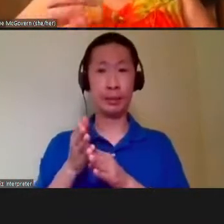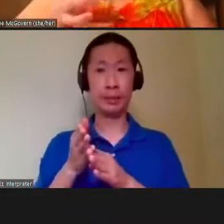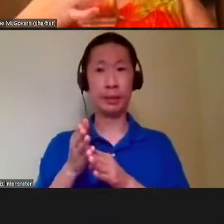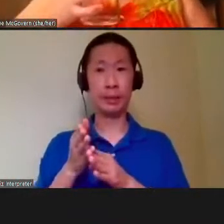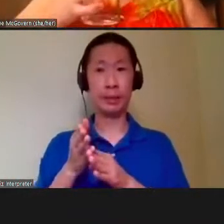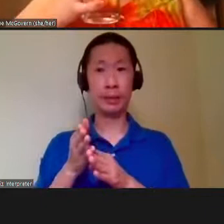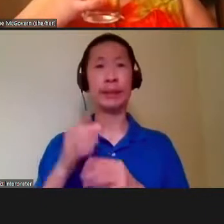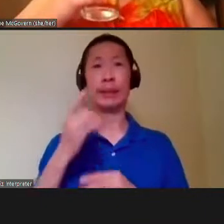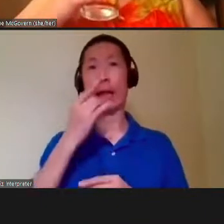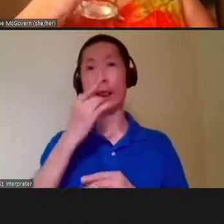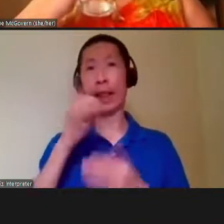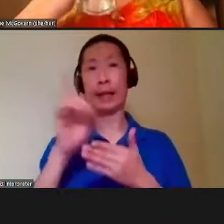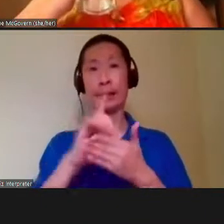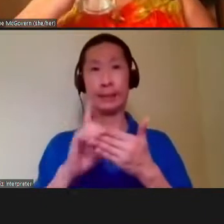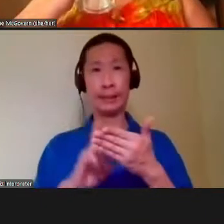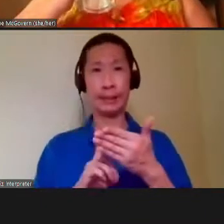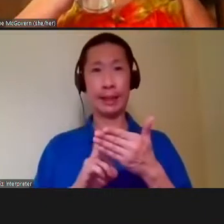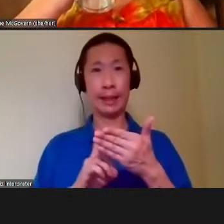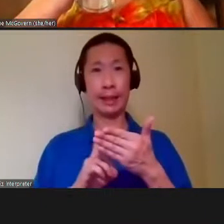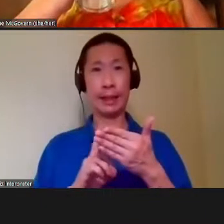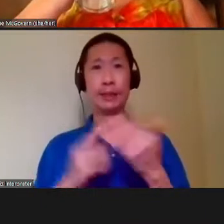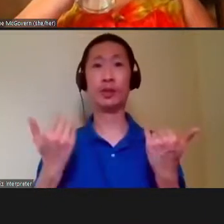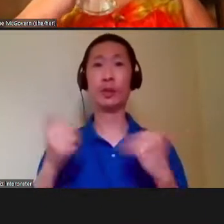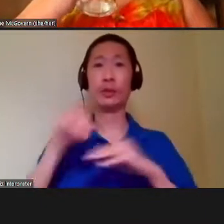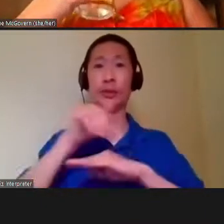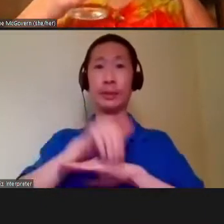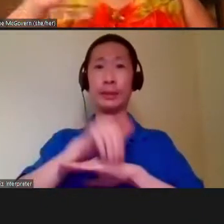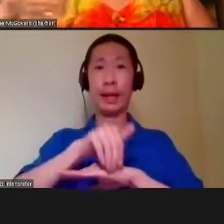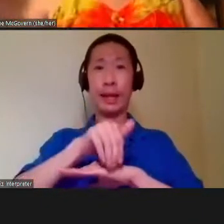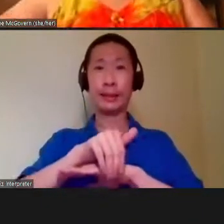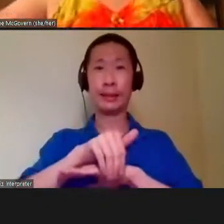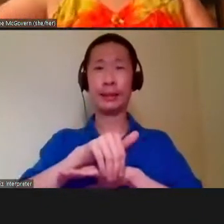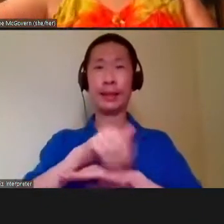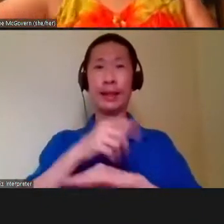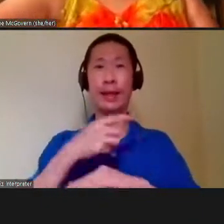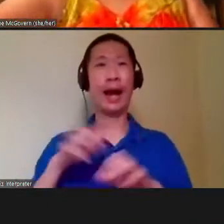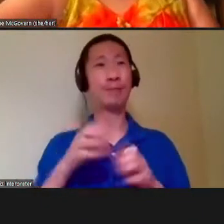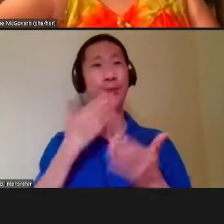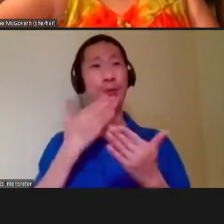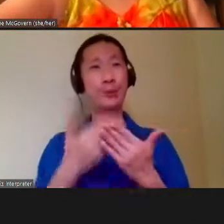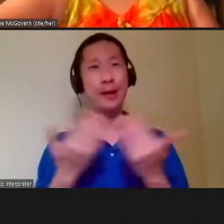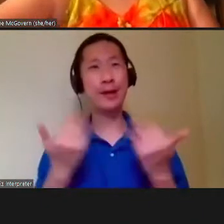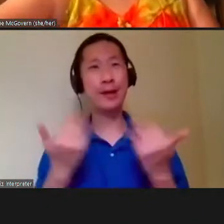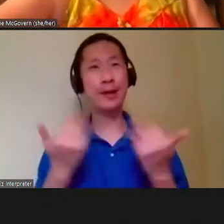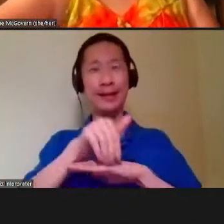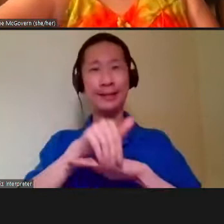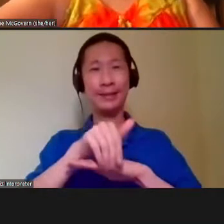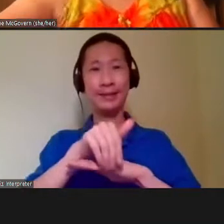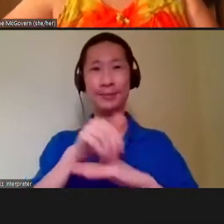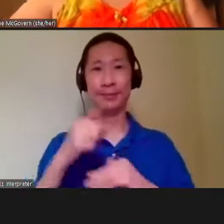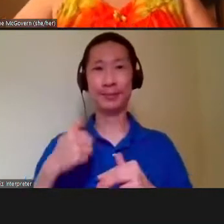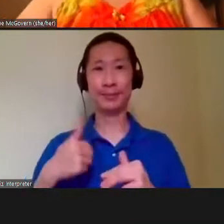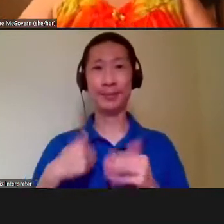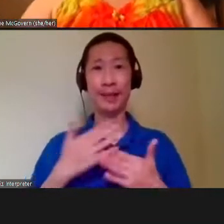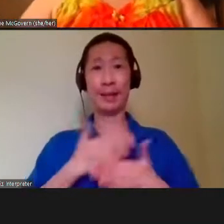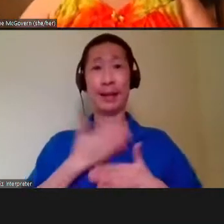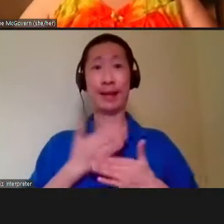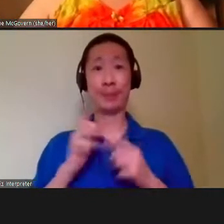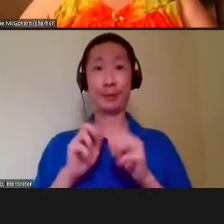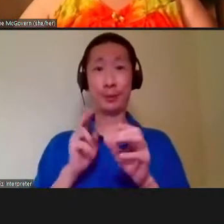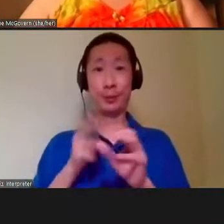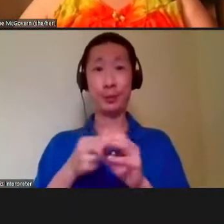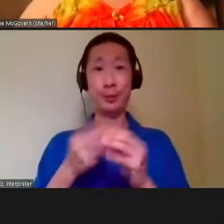lighting design. So tonight, I am doing very well tonight. I'm happy to join this